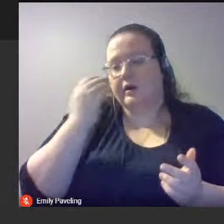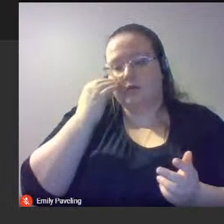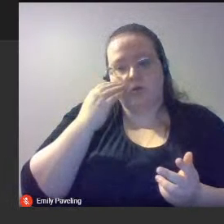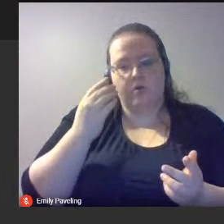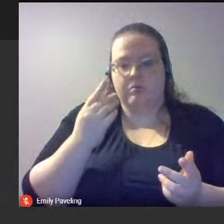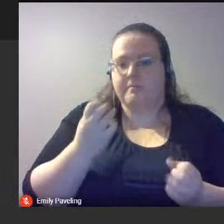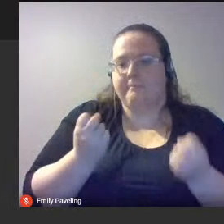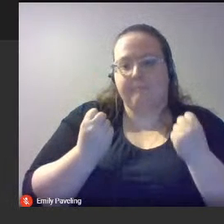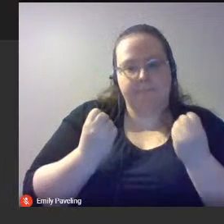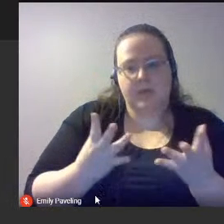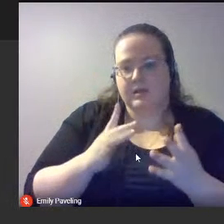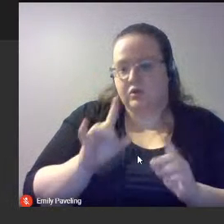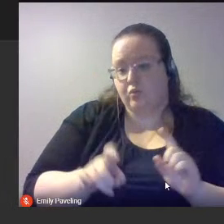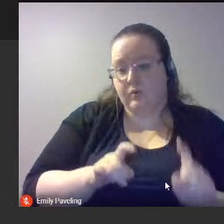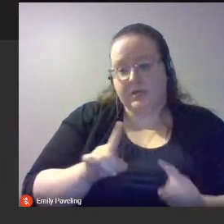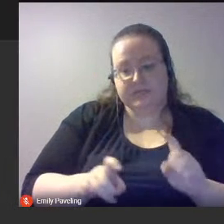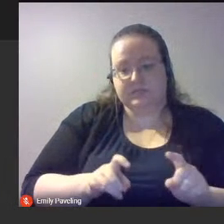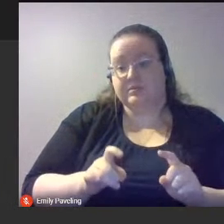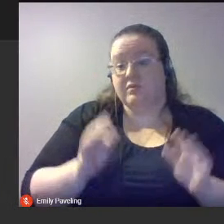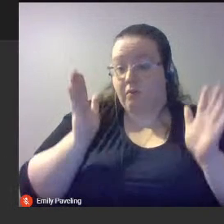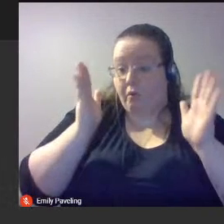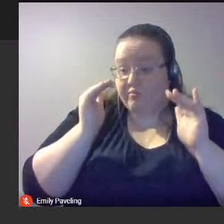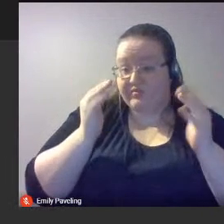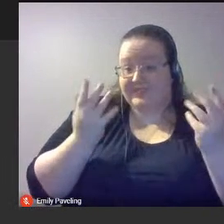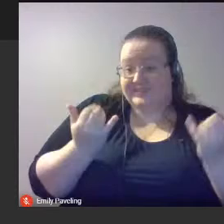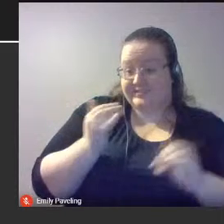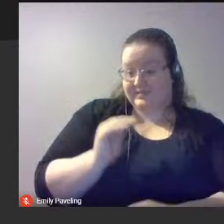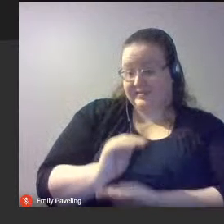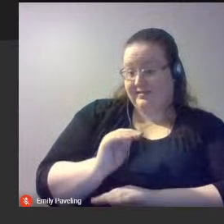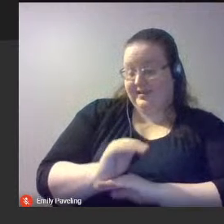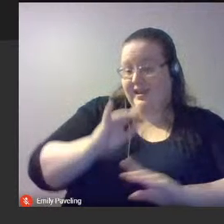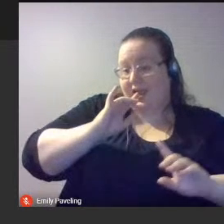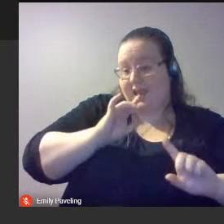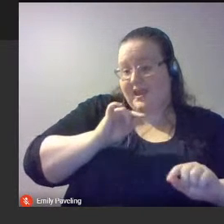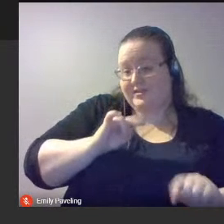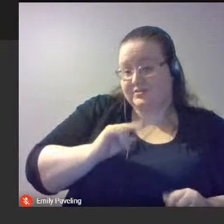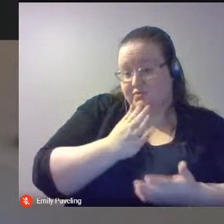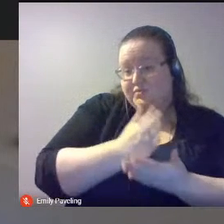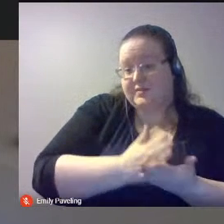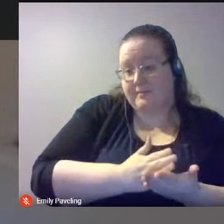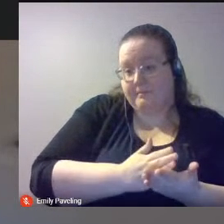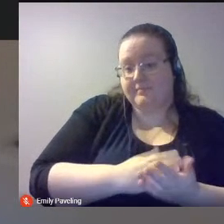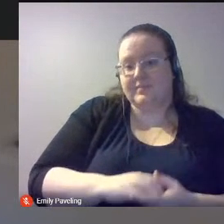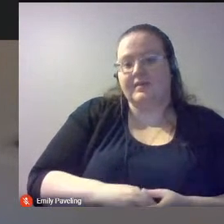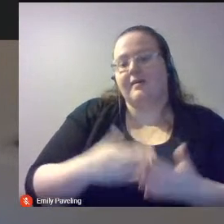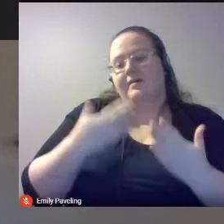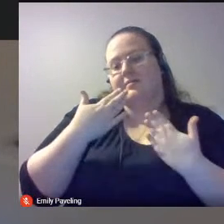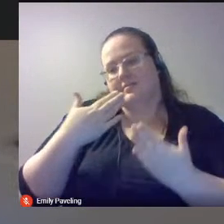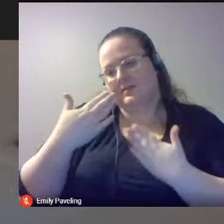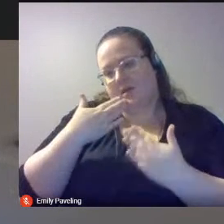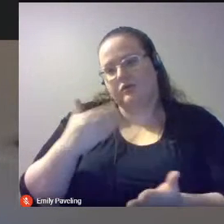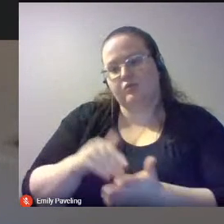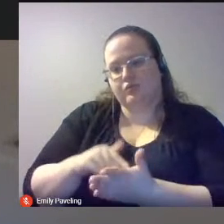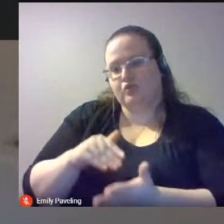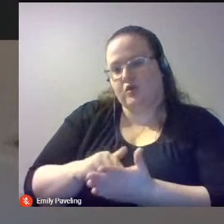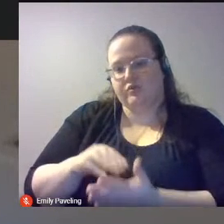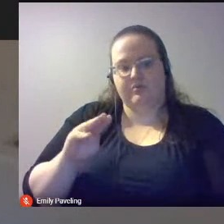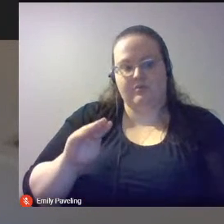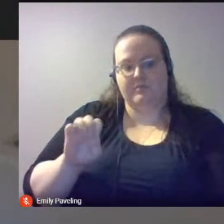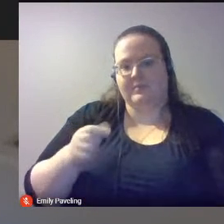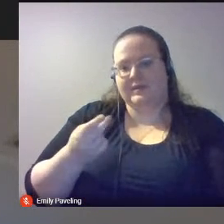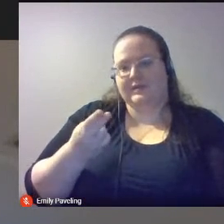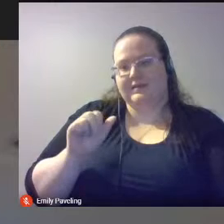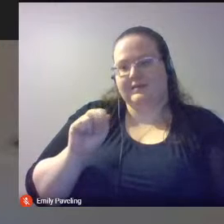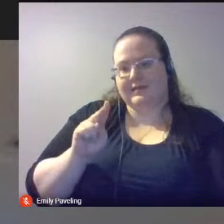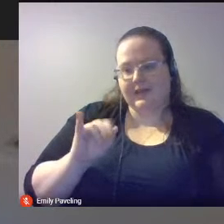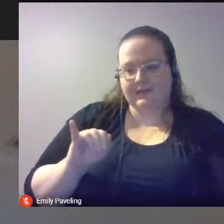We're very hopeful that some of those questions were answered tonight. I'd really like to thank Dr. Meghani again for spending time with